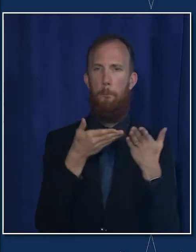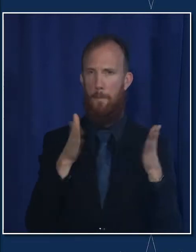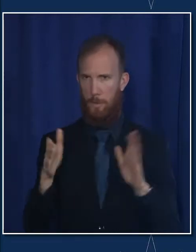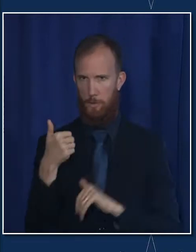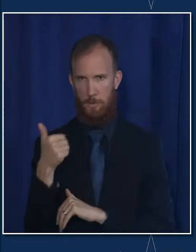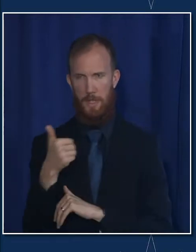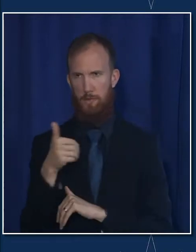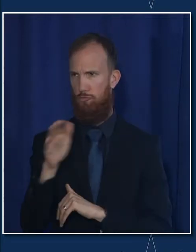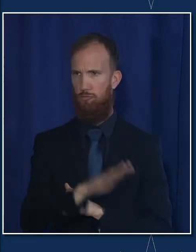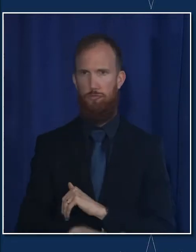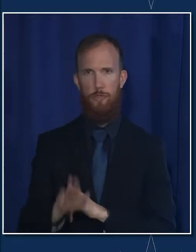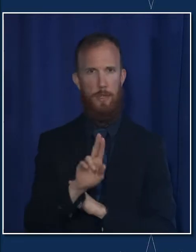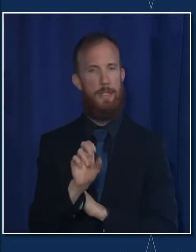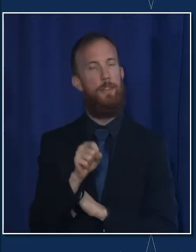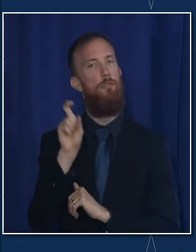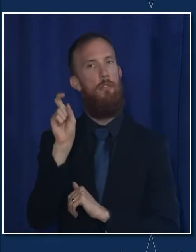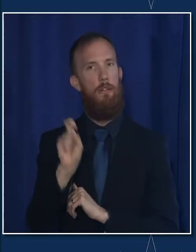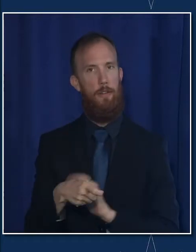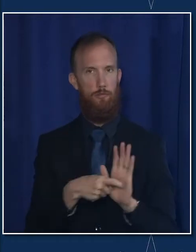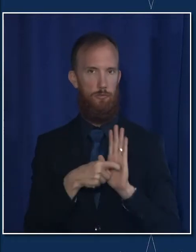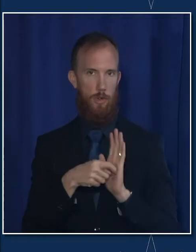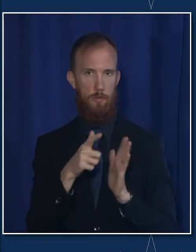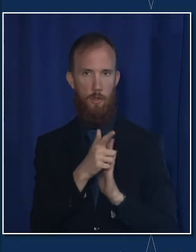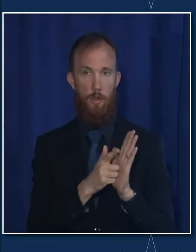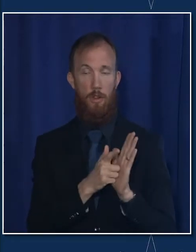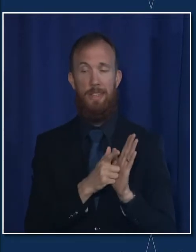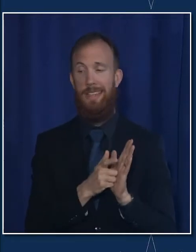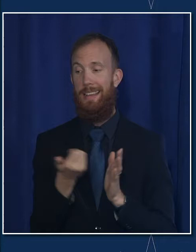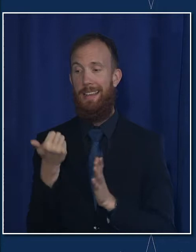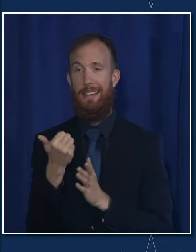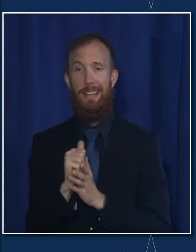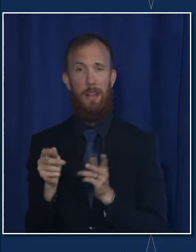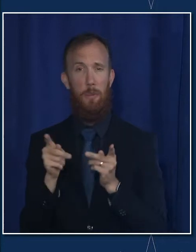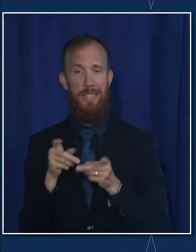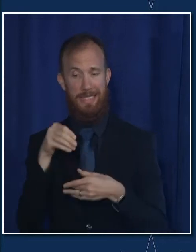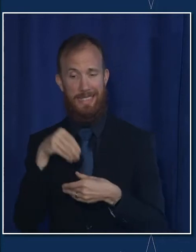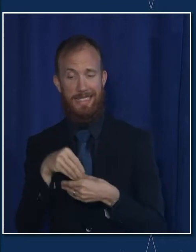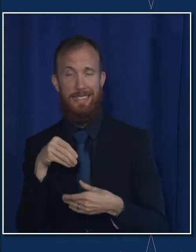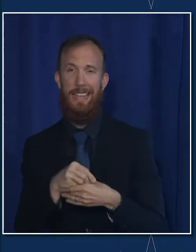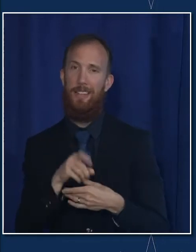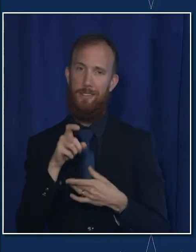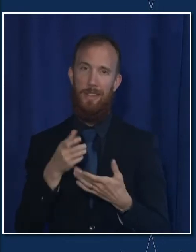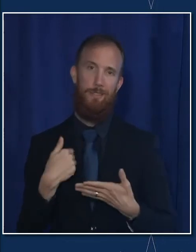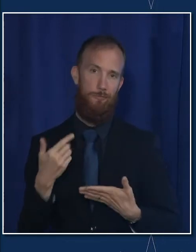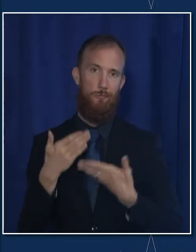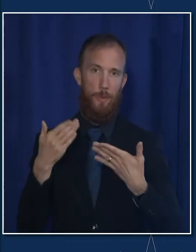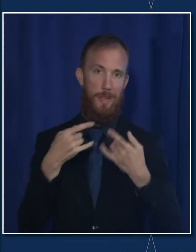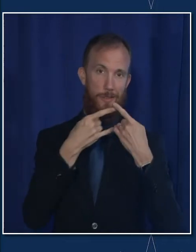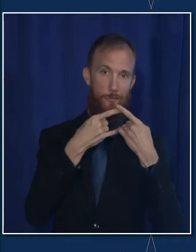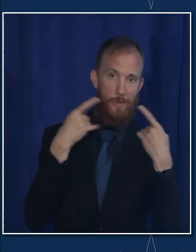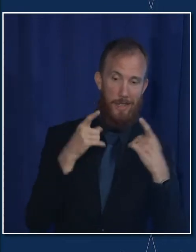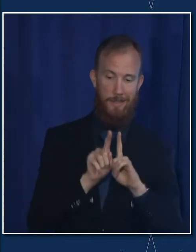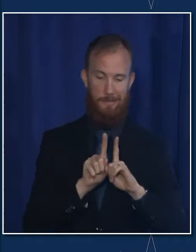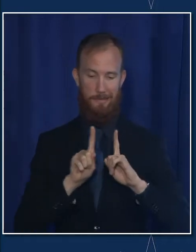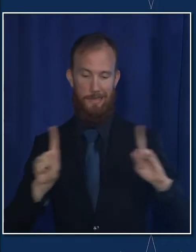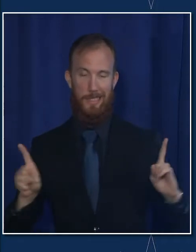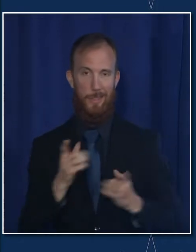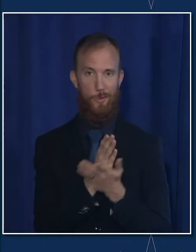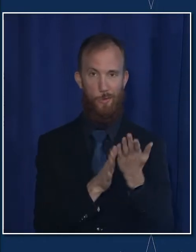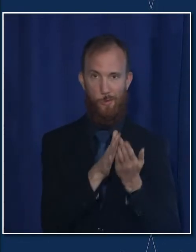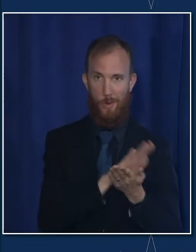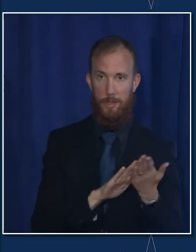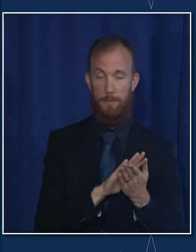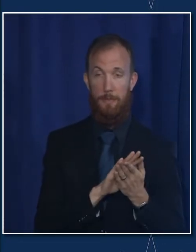we do recommend that you wear a mask in any indoor public setting, socially distance, and wash your hands. And then after you travel, in line with the